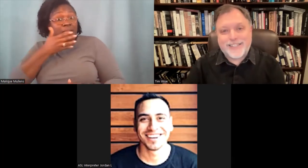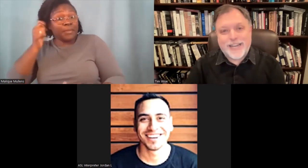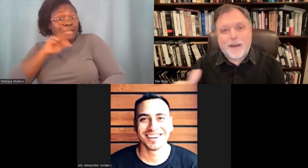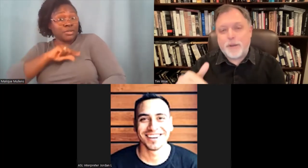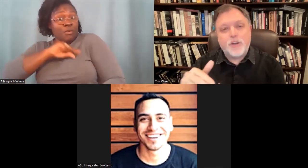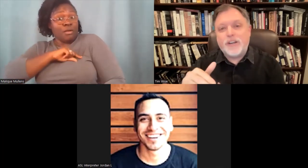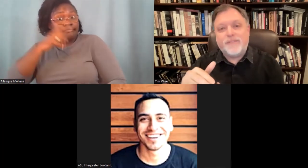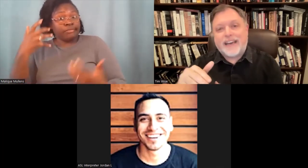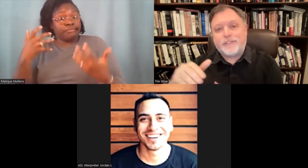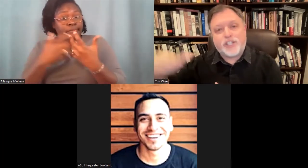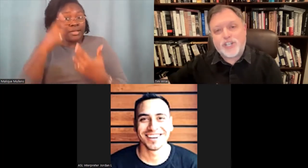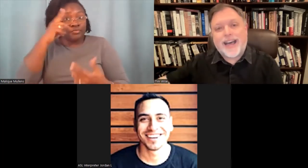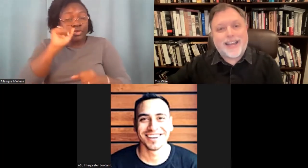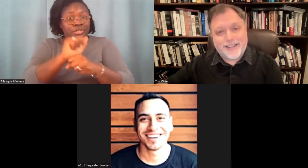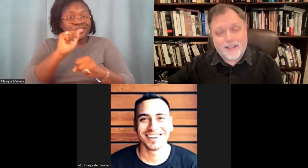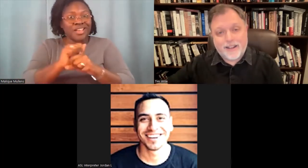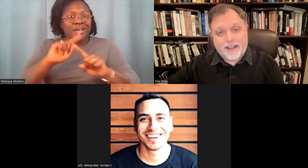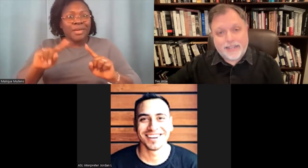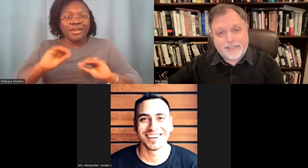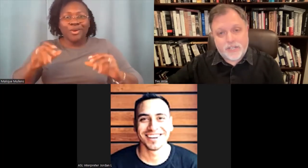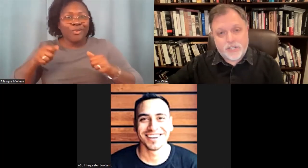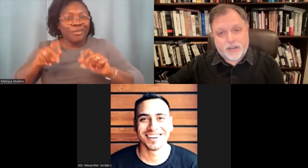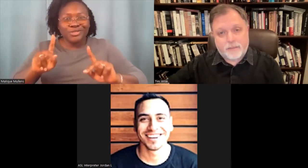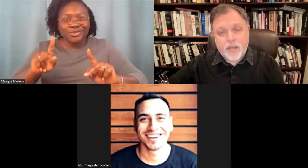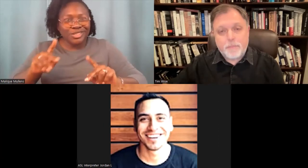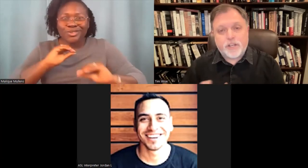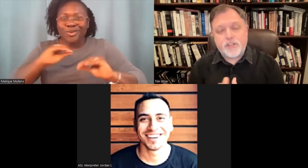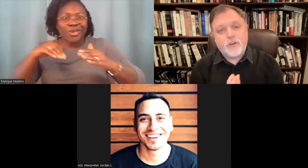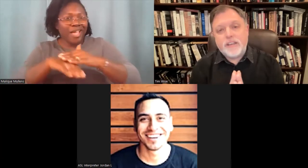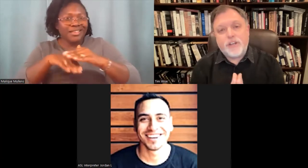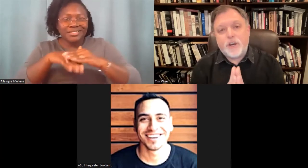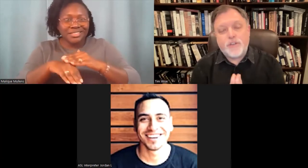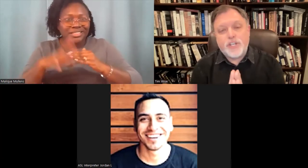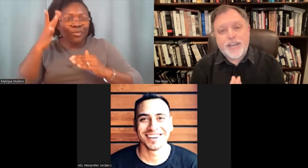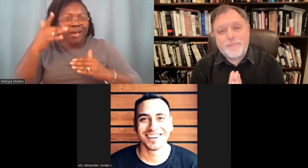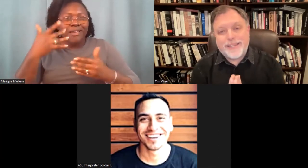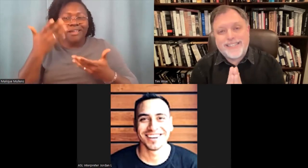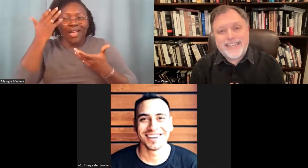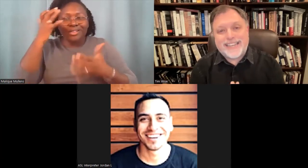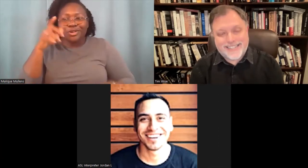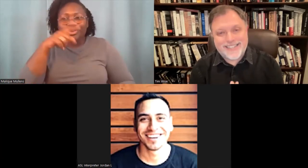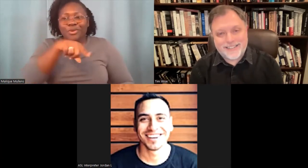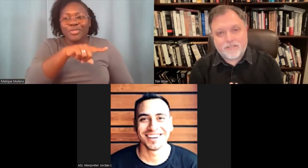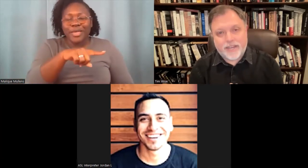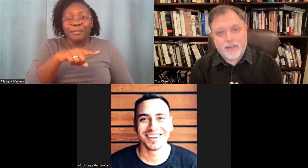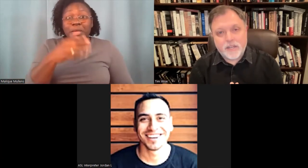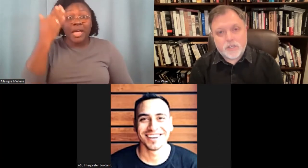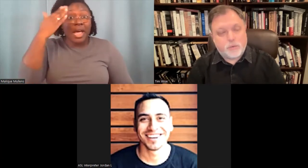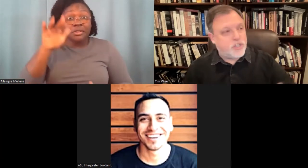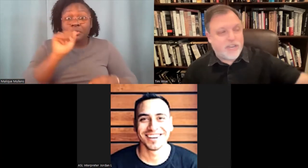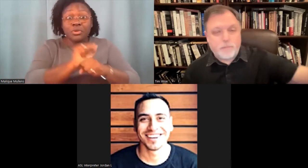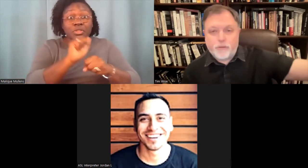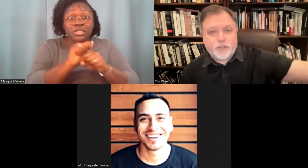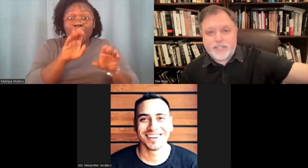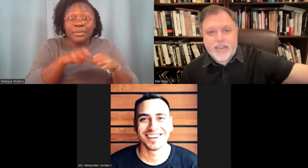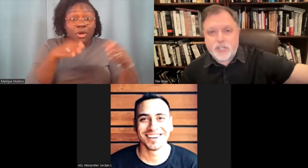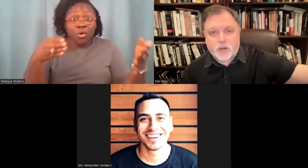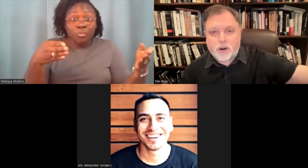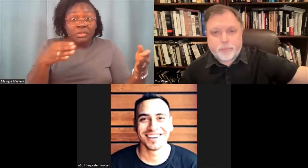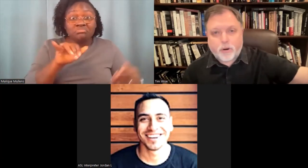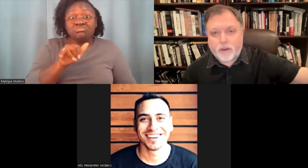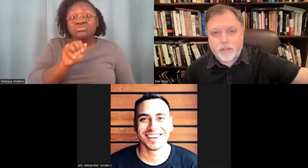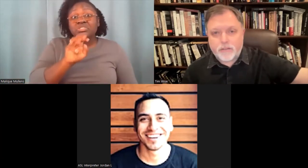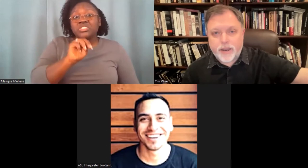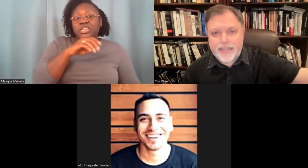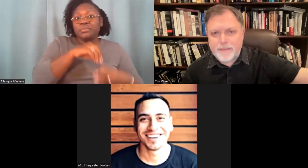that next job, but you don't even have a shot at that job because you don't even know the job exists, right? So Jim over in the